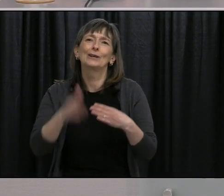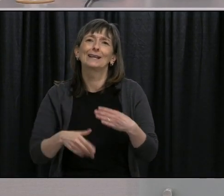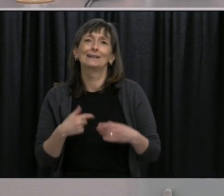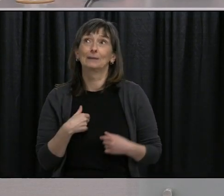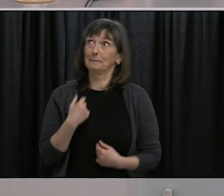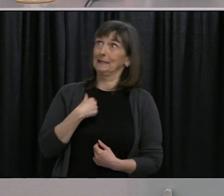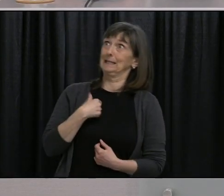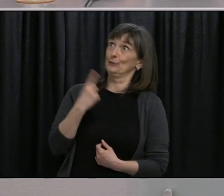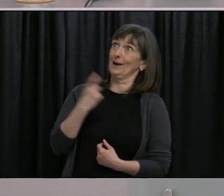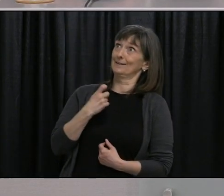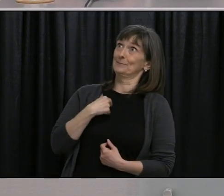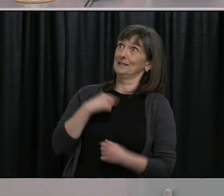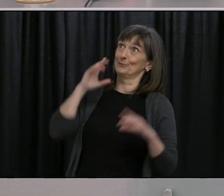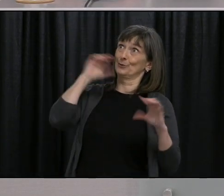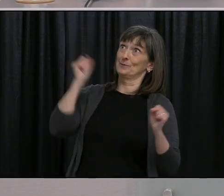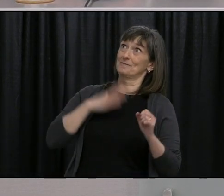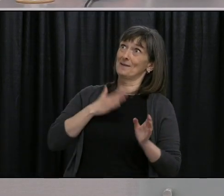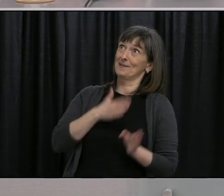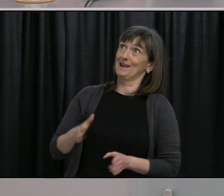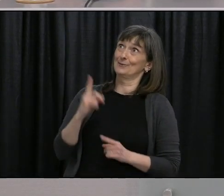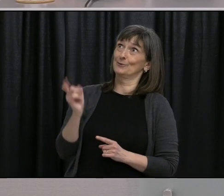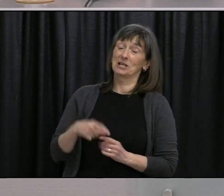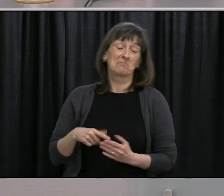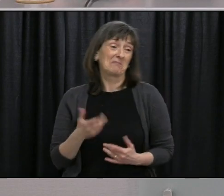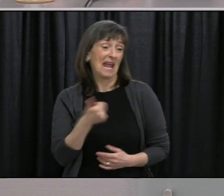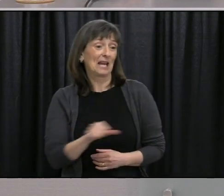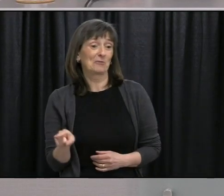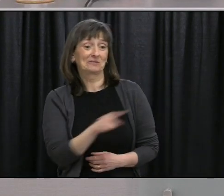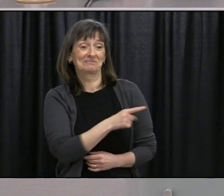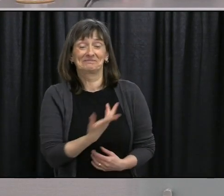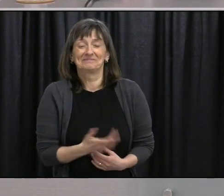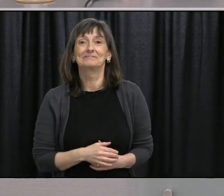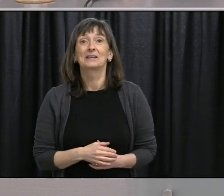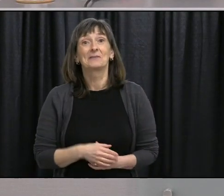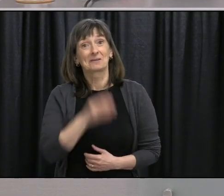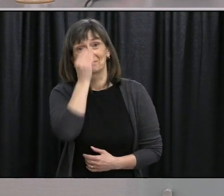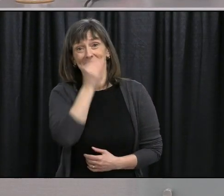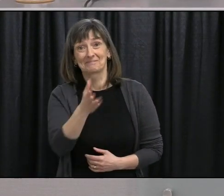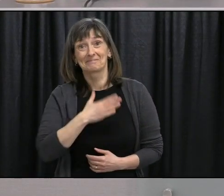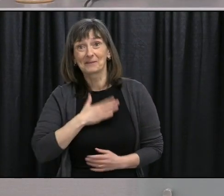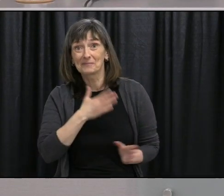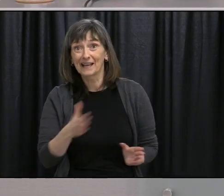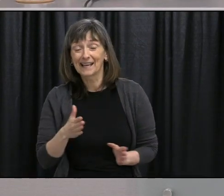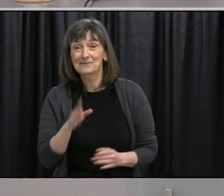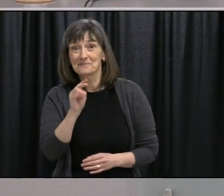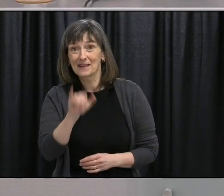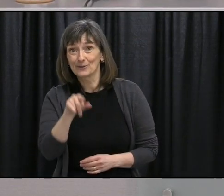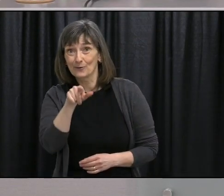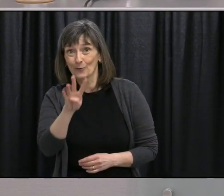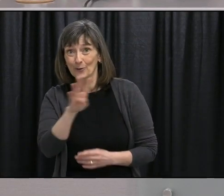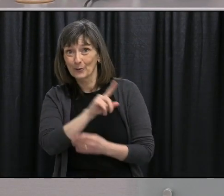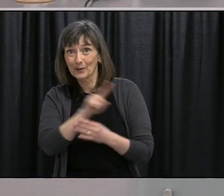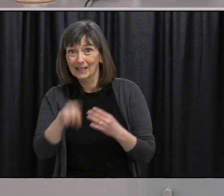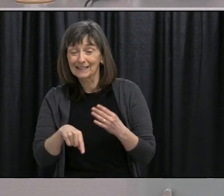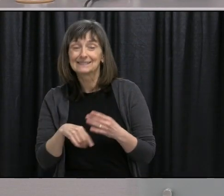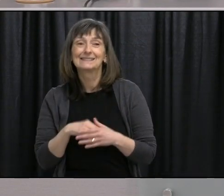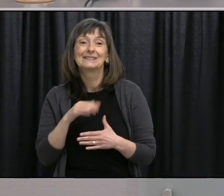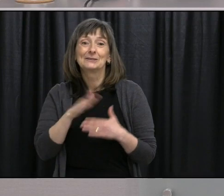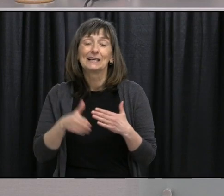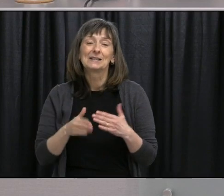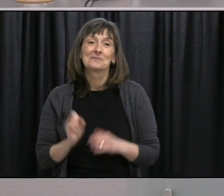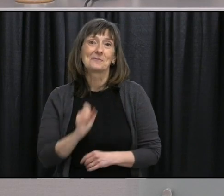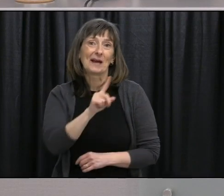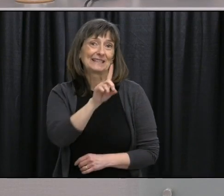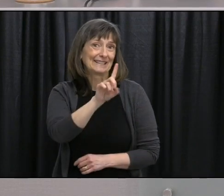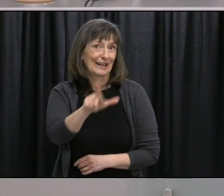You asking me, Peter, as Premier? Any one of you. Well, I can tell you right now is my plans to go back to Deer Lake.